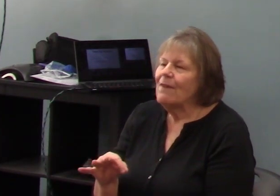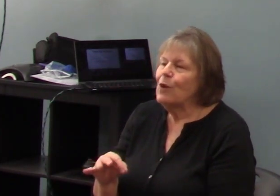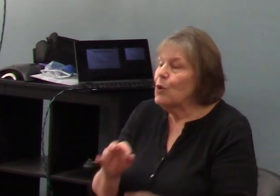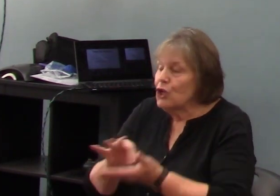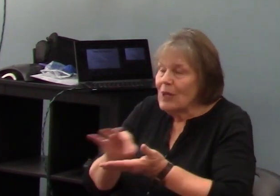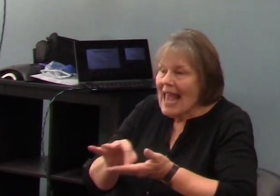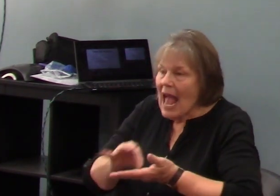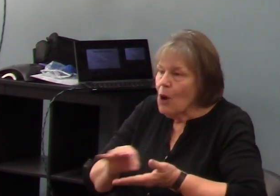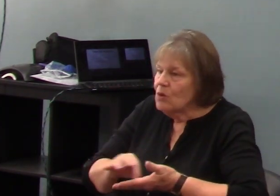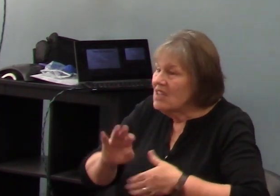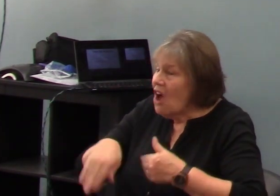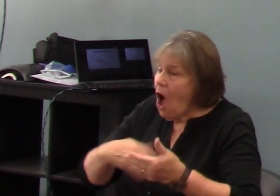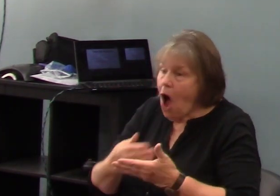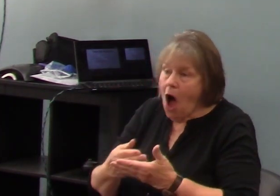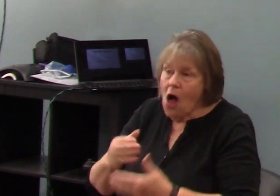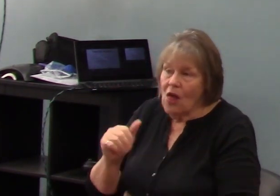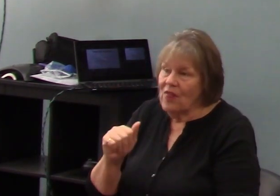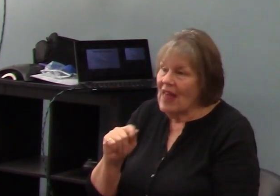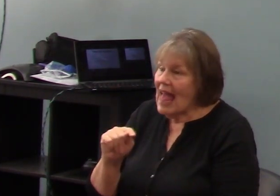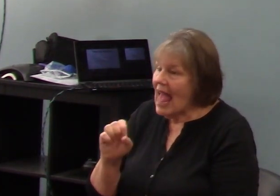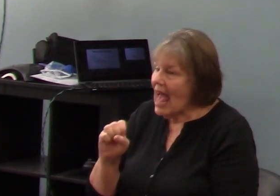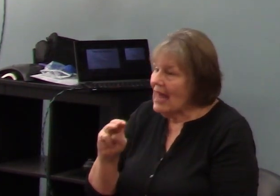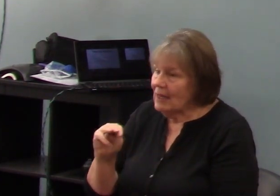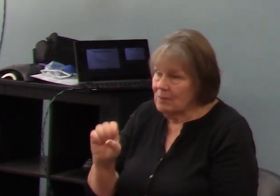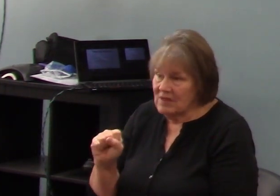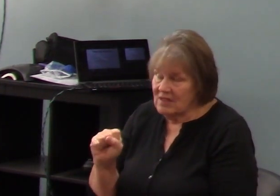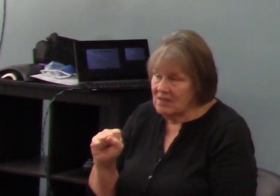on the entire Earth, it would be something like 10 to the 50.